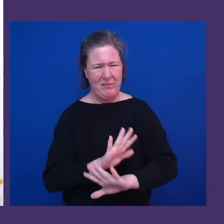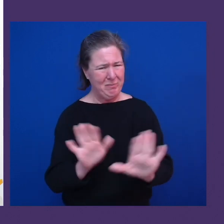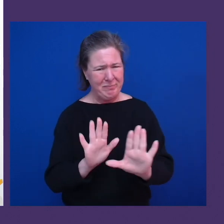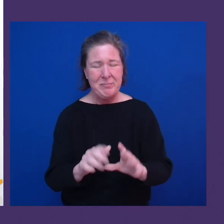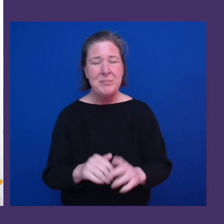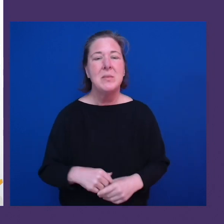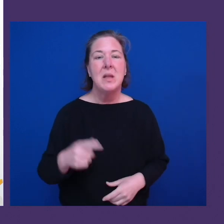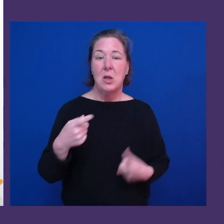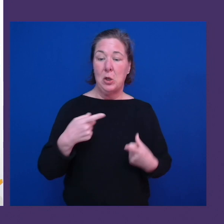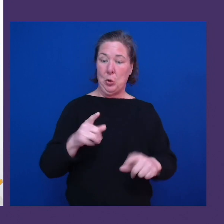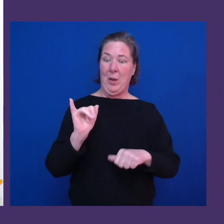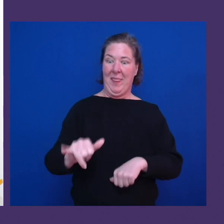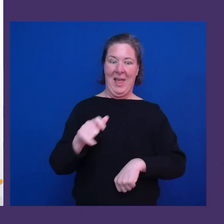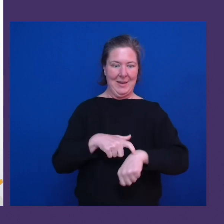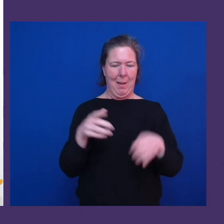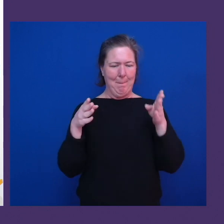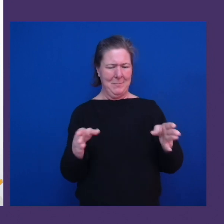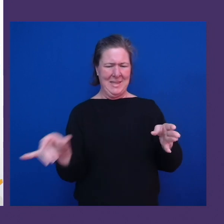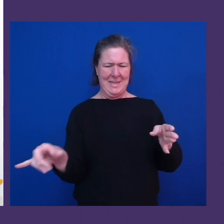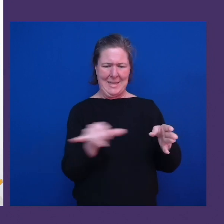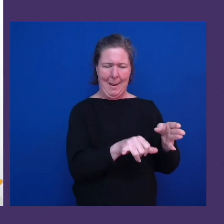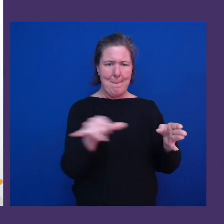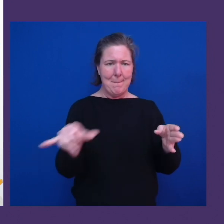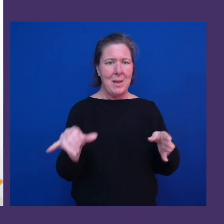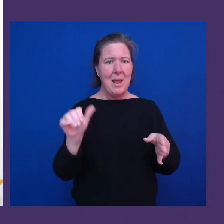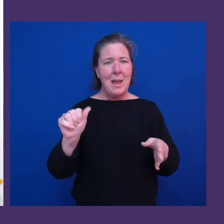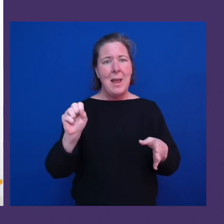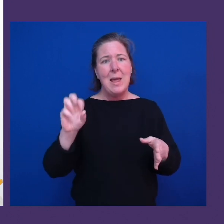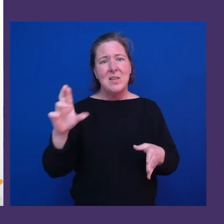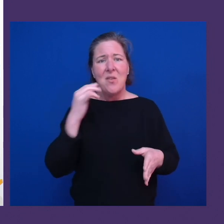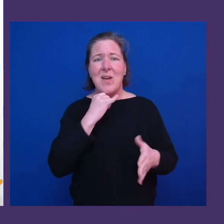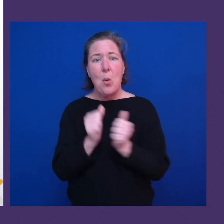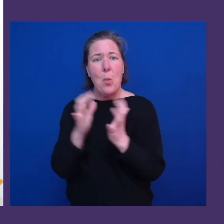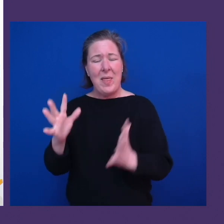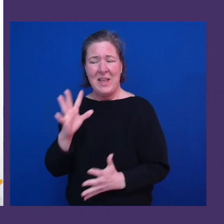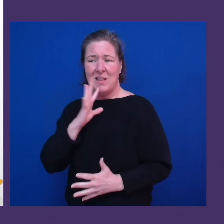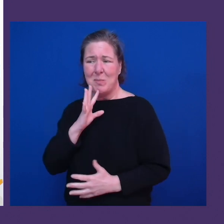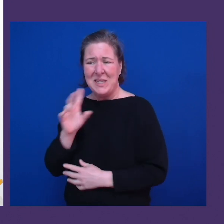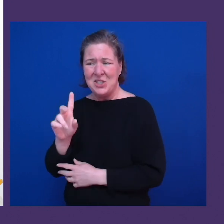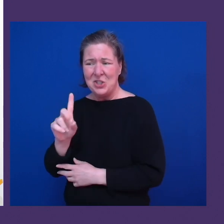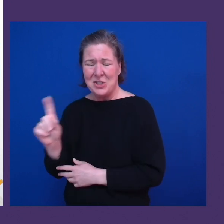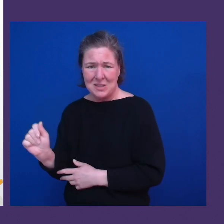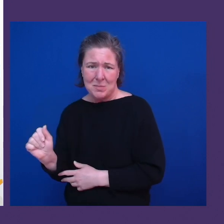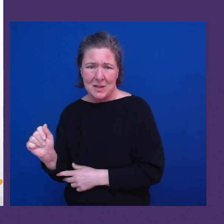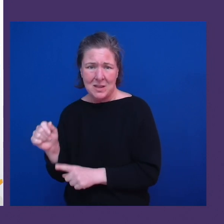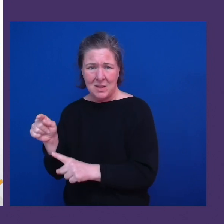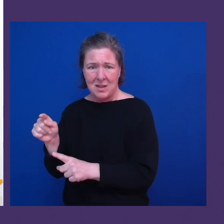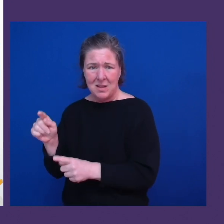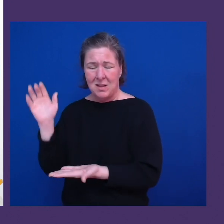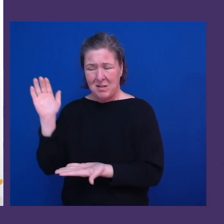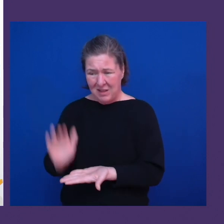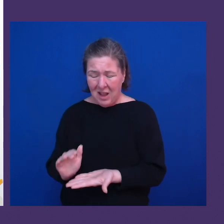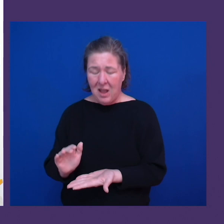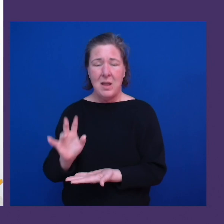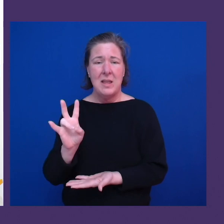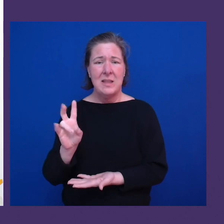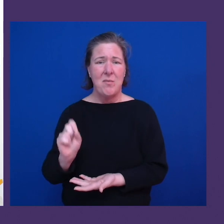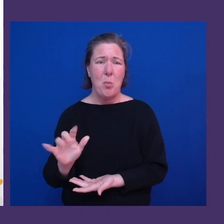during the same period of time, ASR error rates for people without speech disabilities went down by a factor of